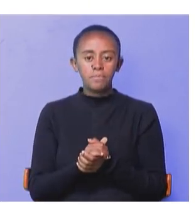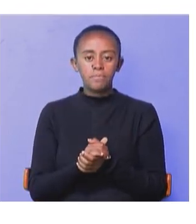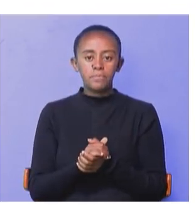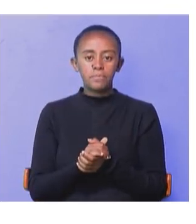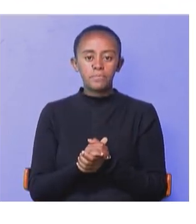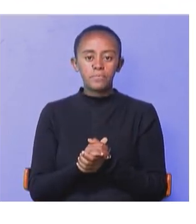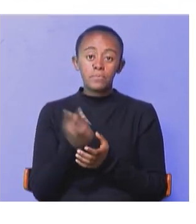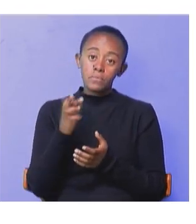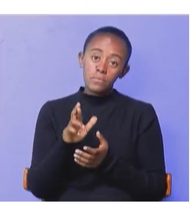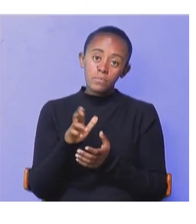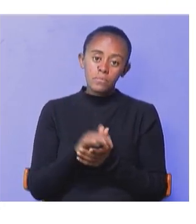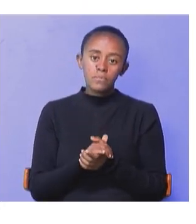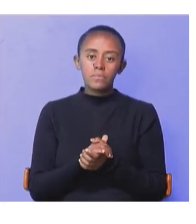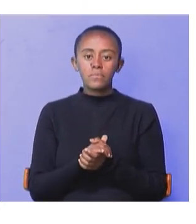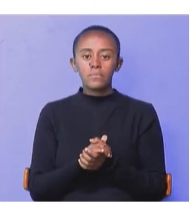or